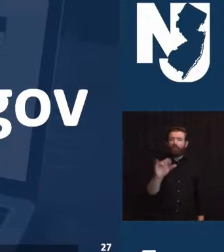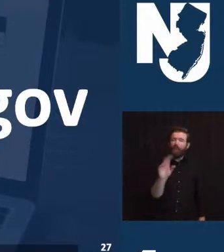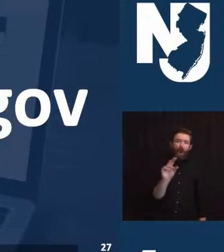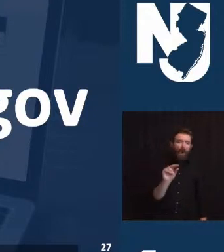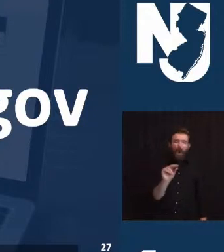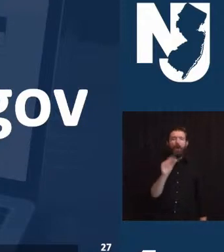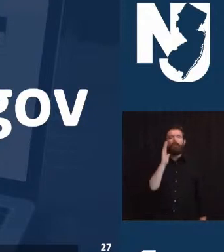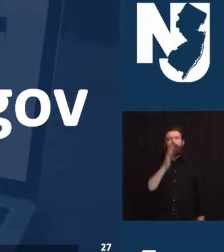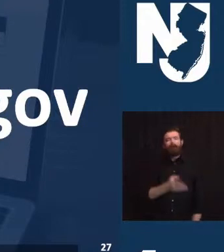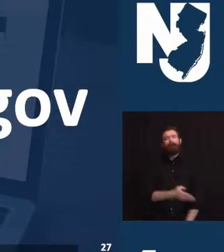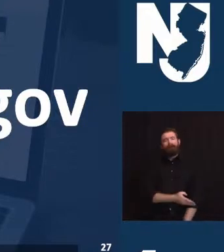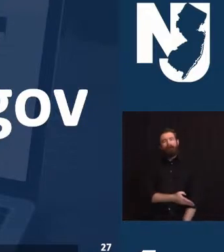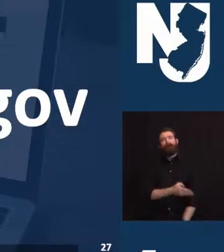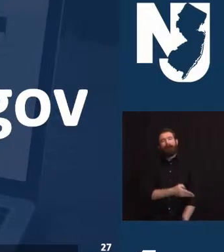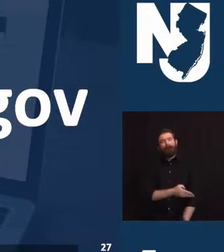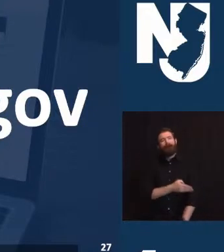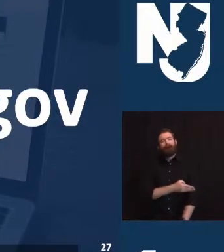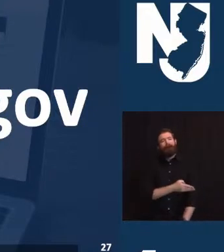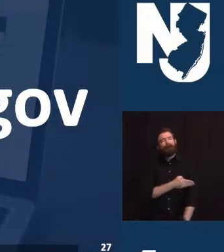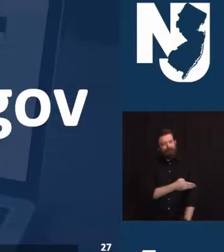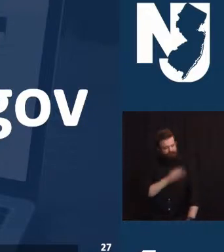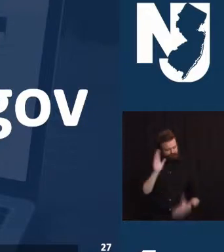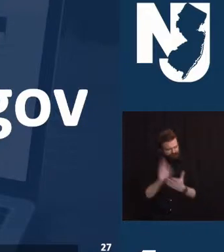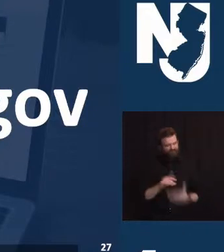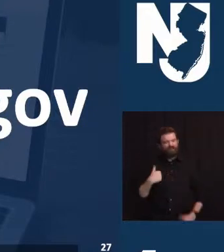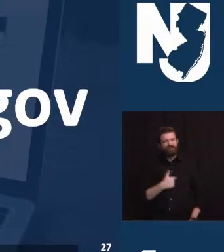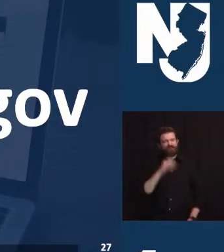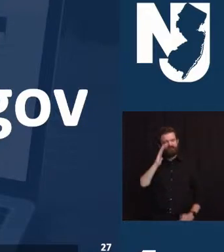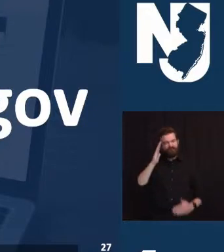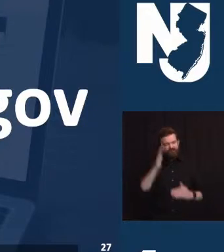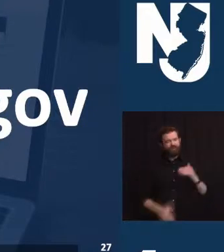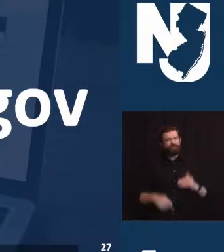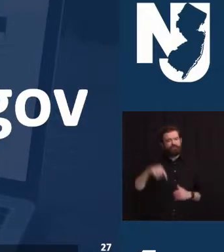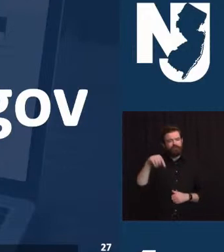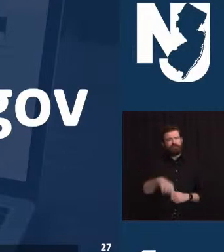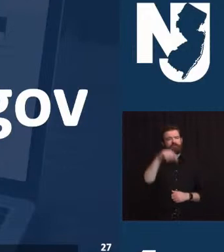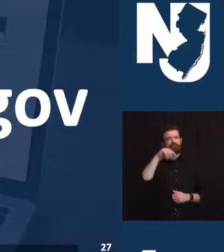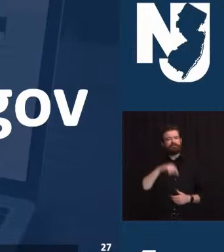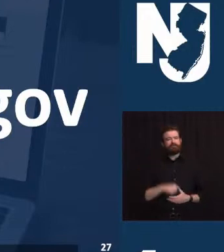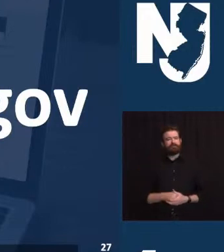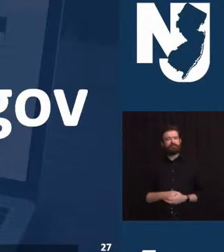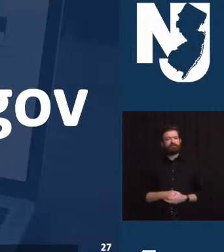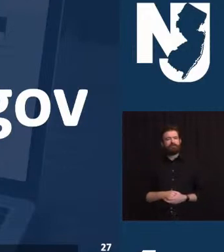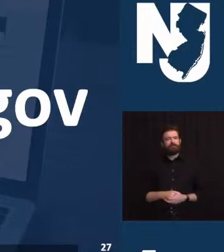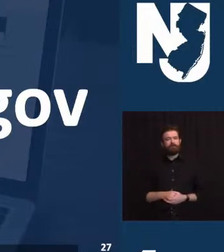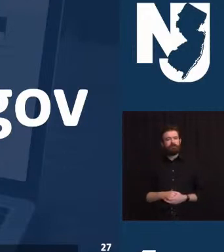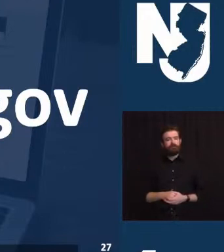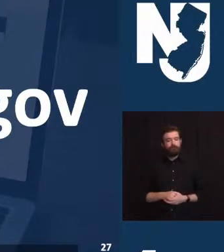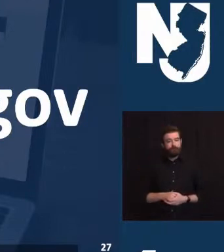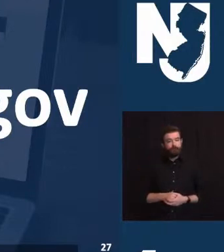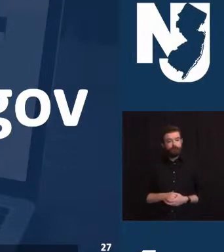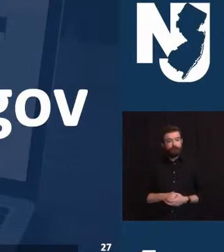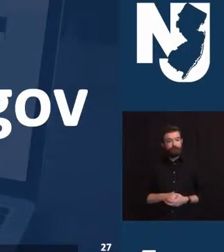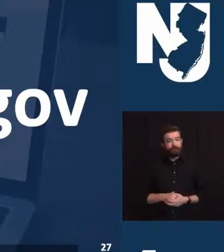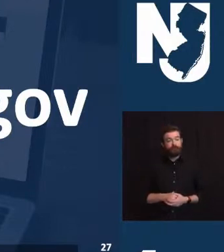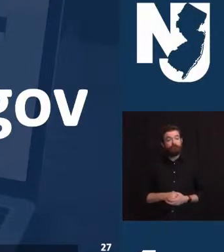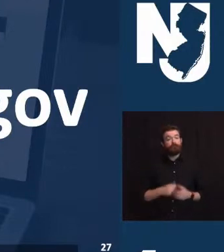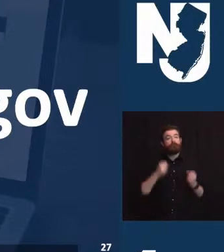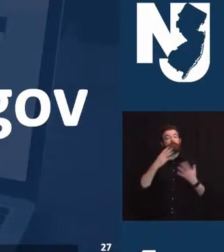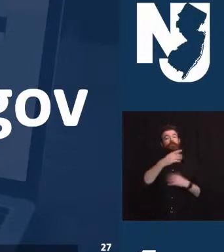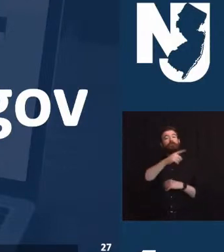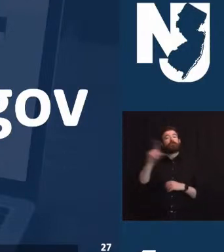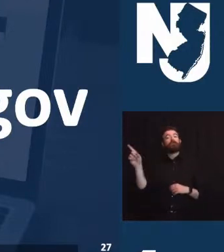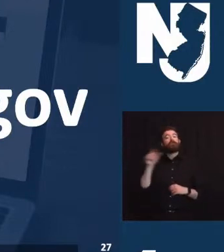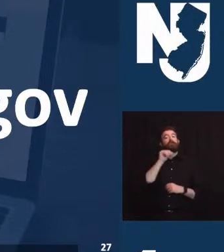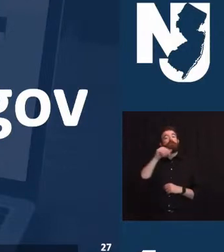job. And by the way, we'll also finish this job because of the great work of numerous nonprofit organizations who have spent